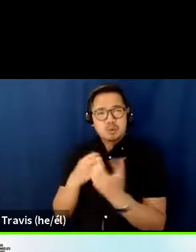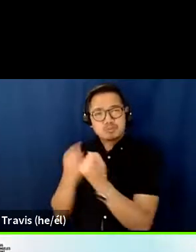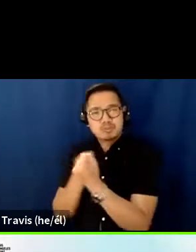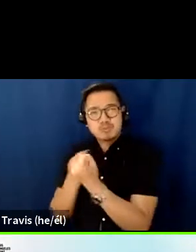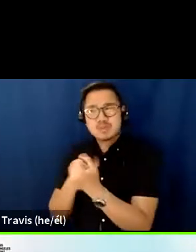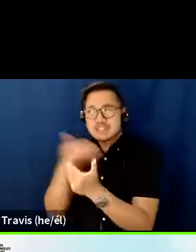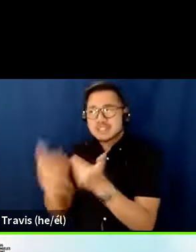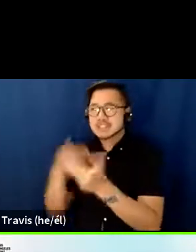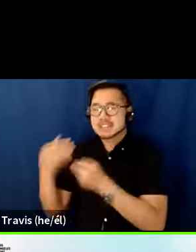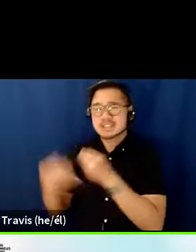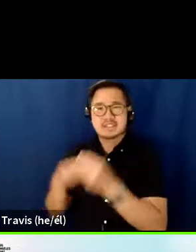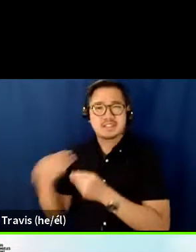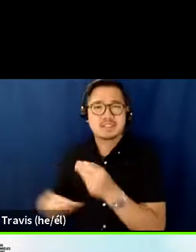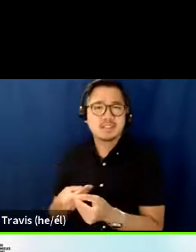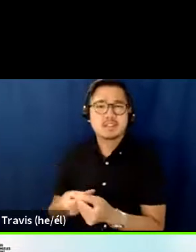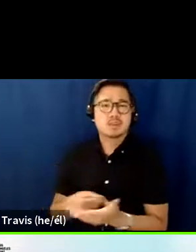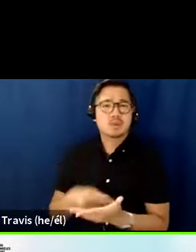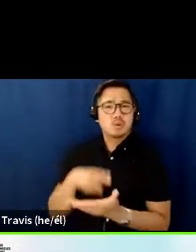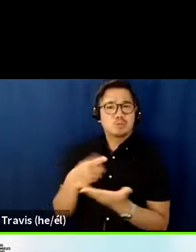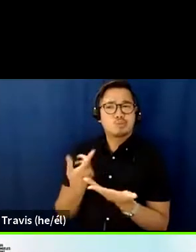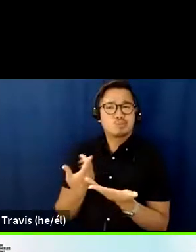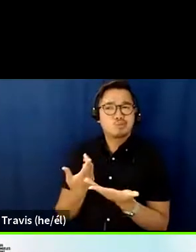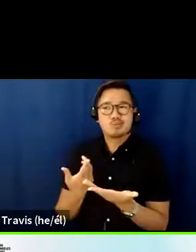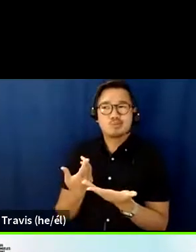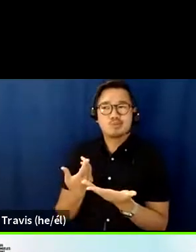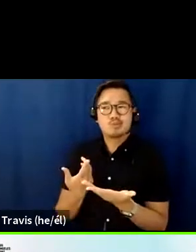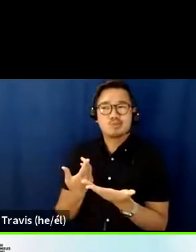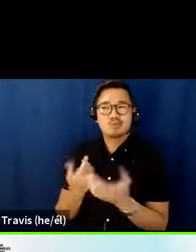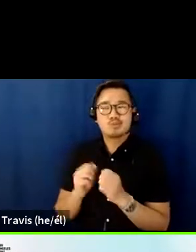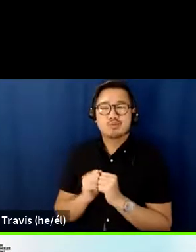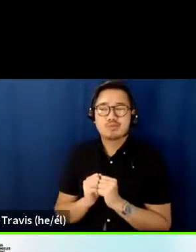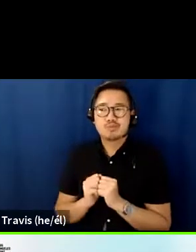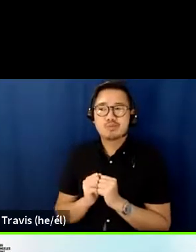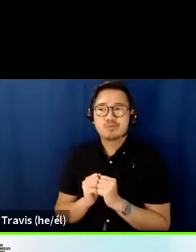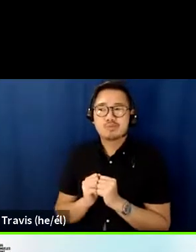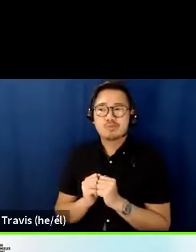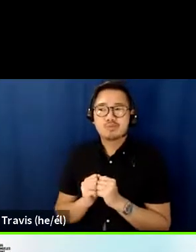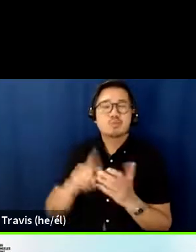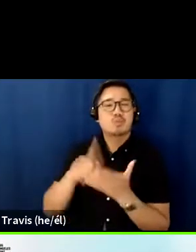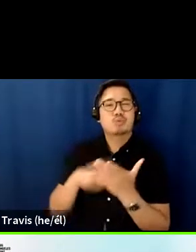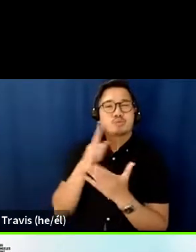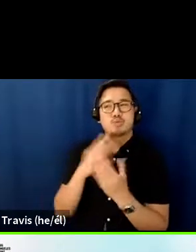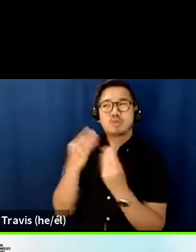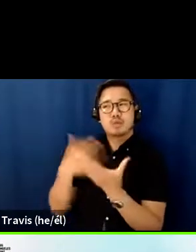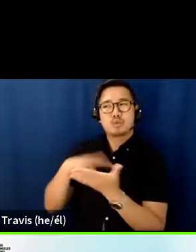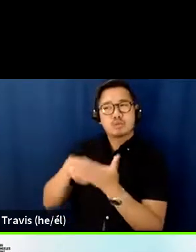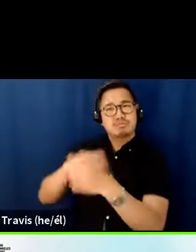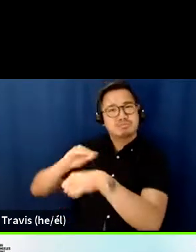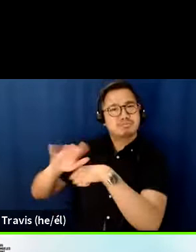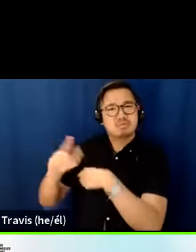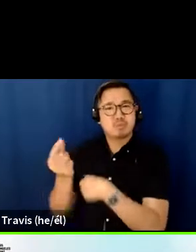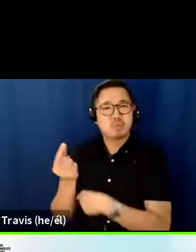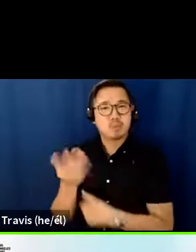coming behind them? What would that be, that piece of advice be?